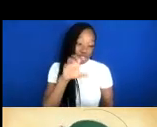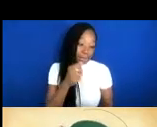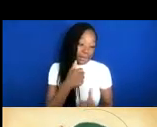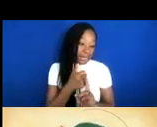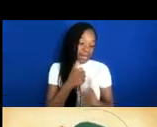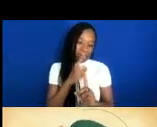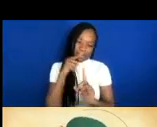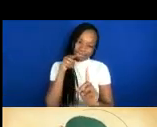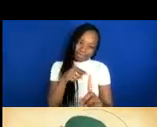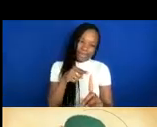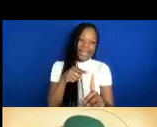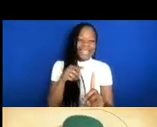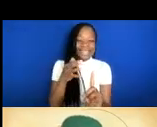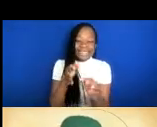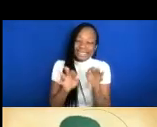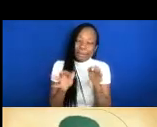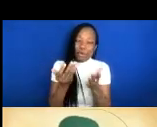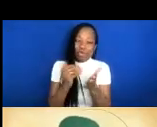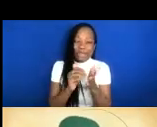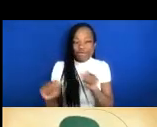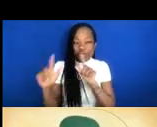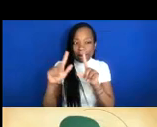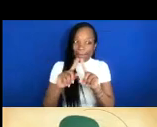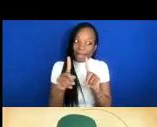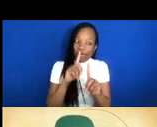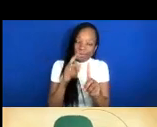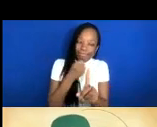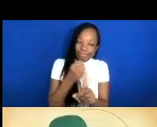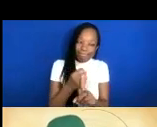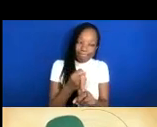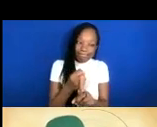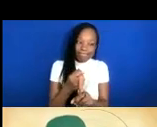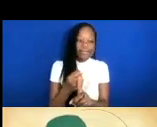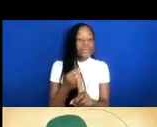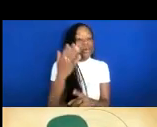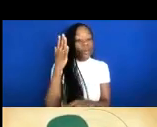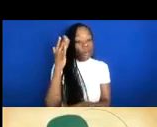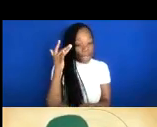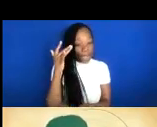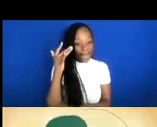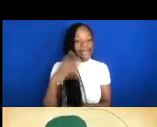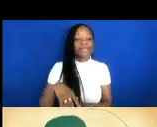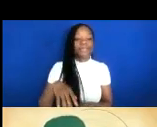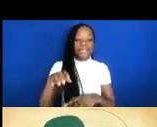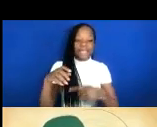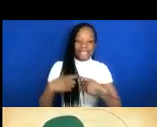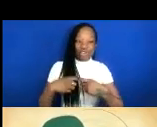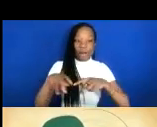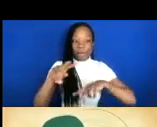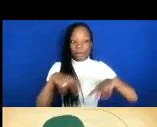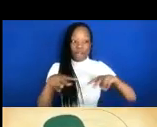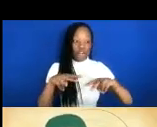real simple reframing, but it makes a very big difference because the way that electronic monitoring gets shared and talked about